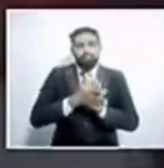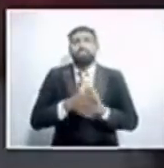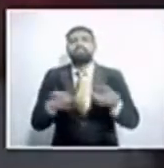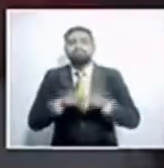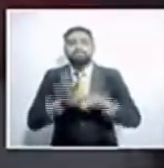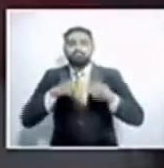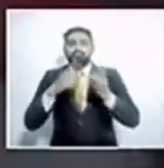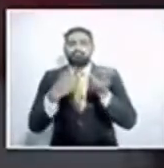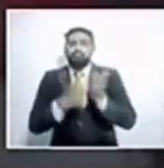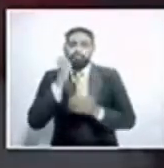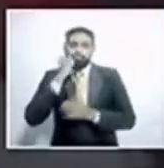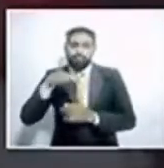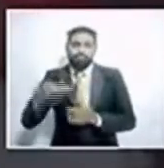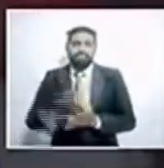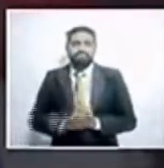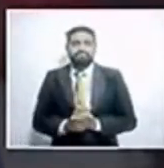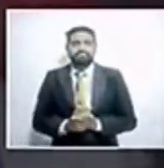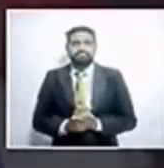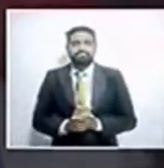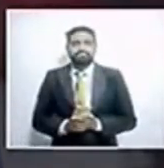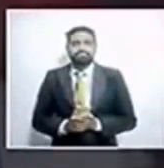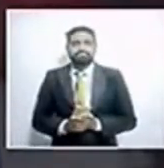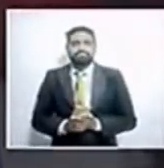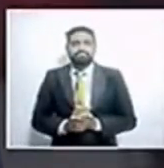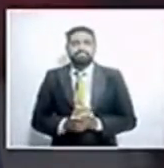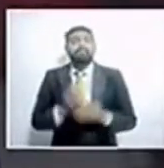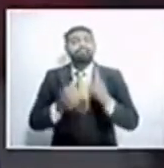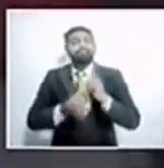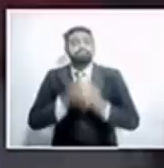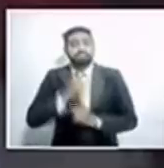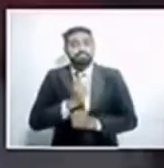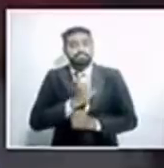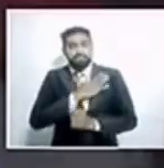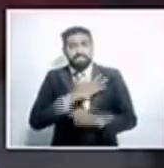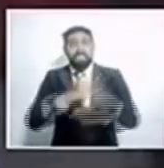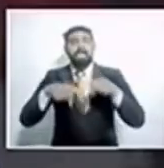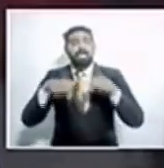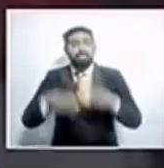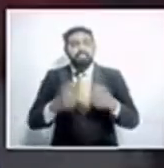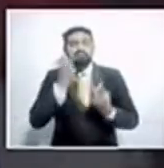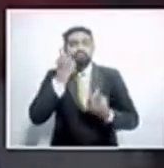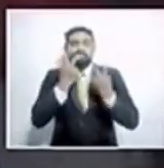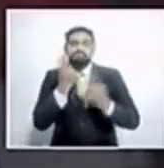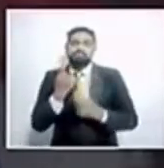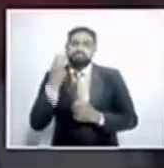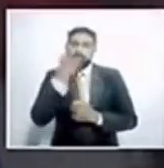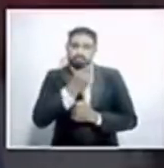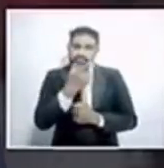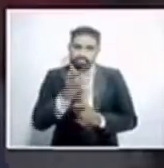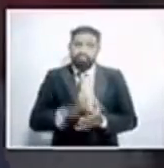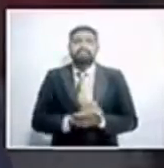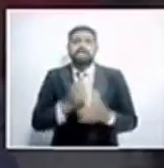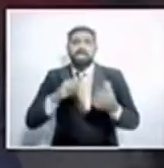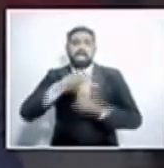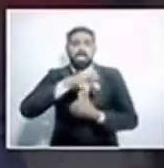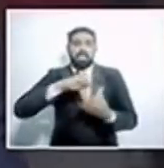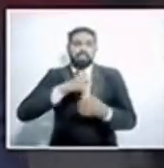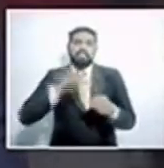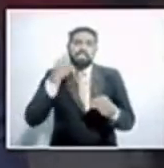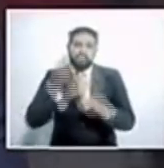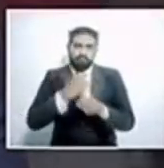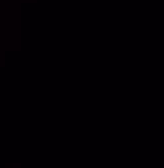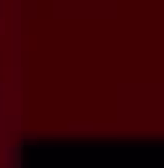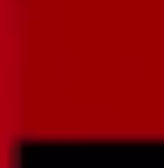President Gotabaya Rajapaksa today inspected an important institution in the country. We'll bring you the details after this short commercial